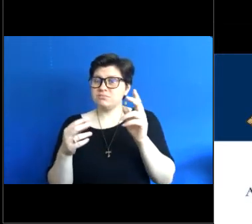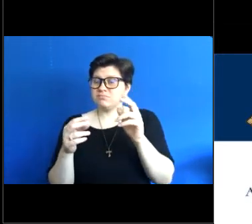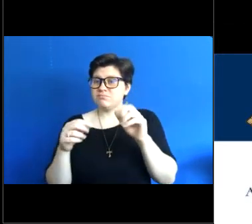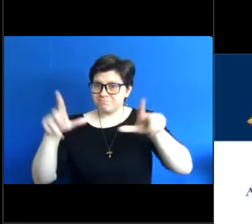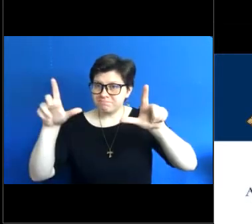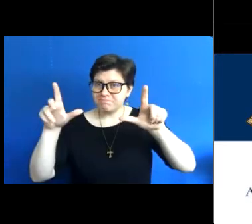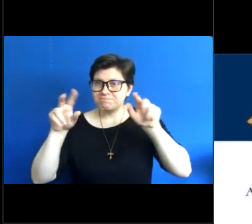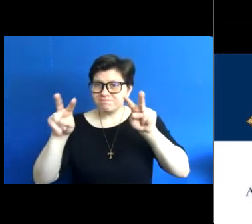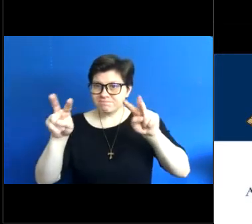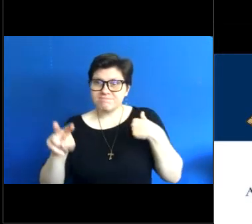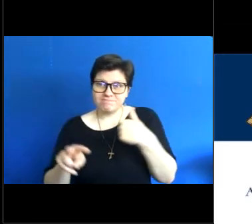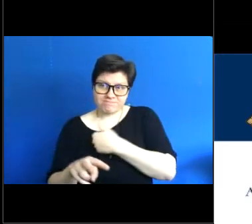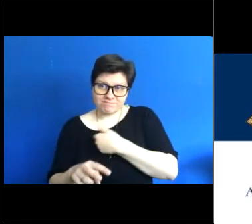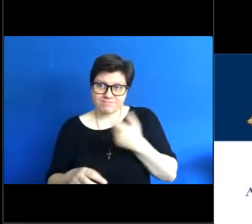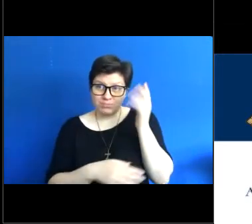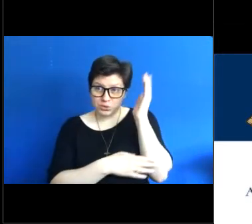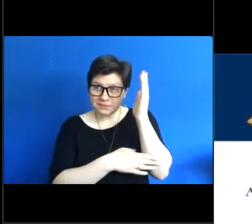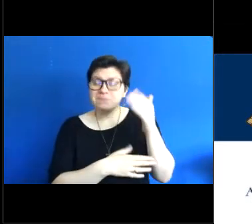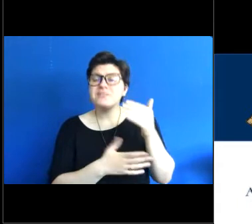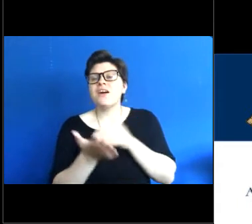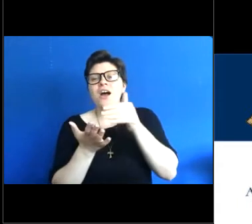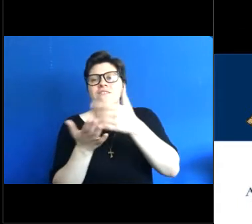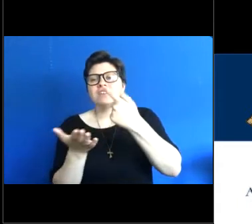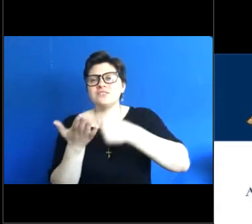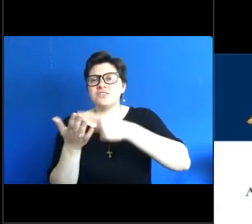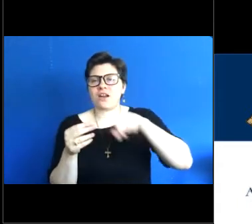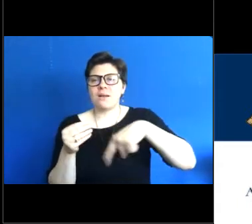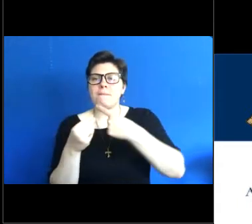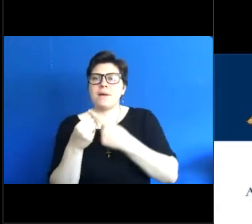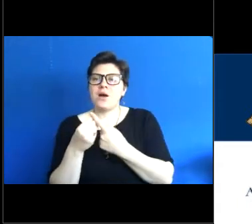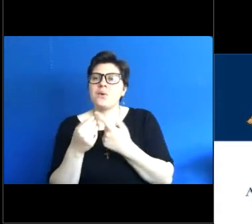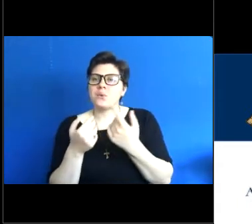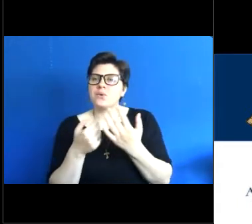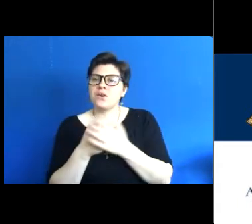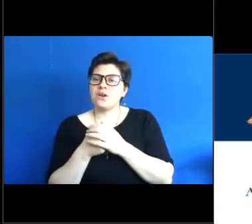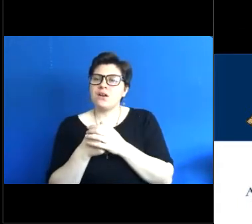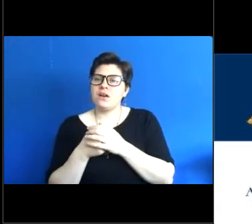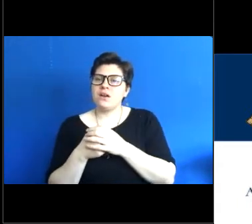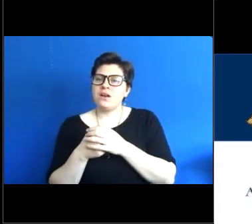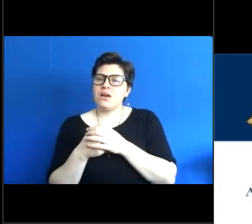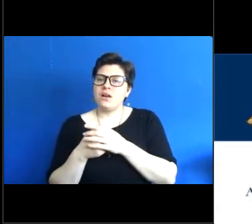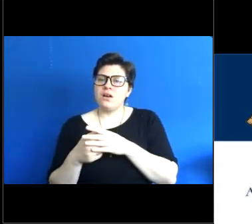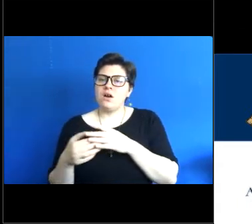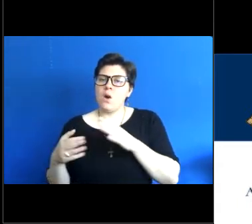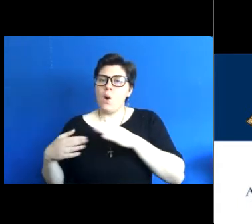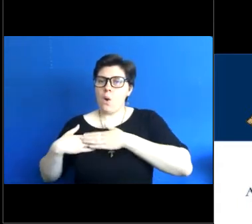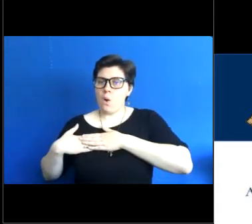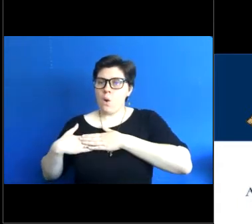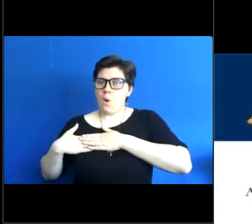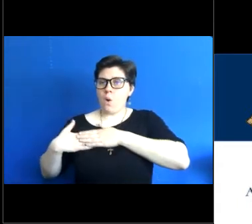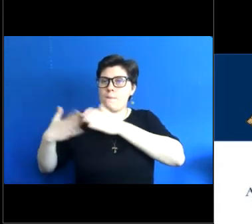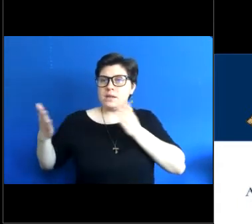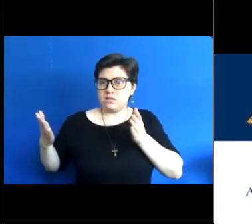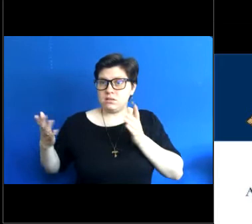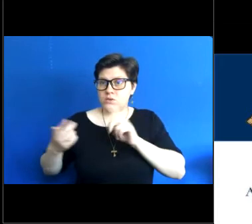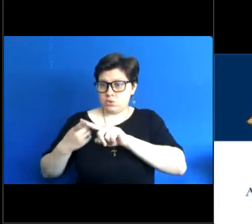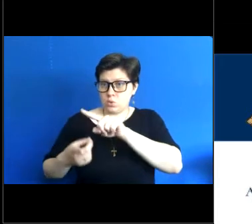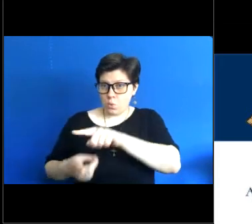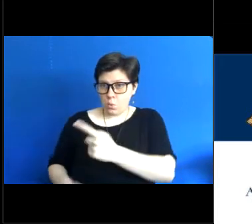that we have presented, we often talk about opening when we open our hearts to one child